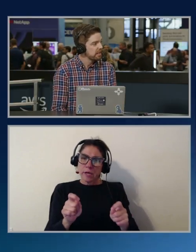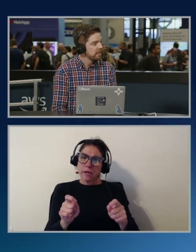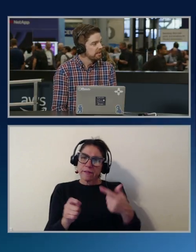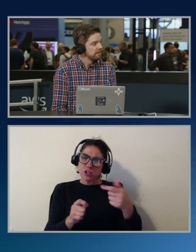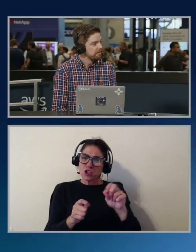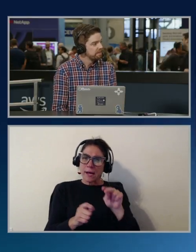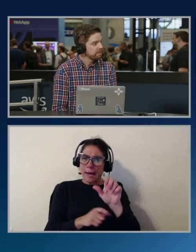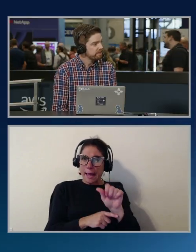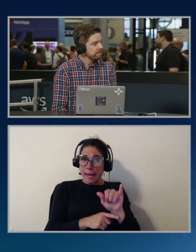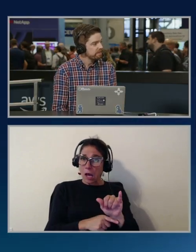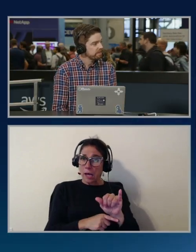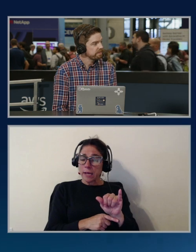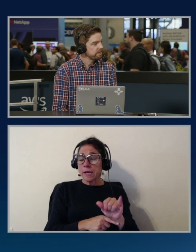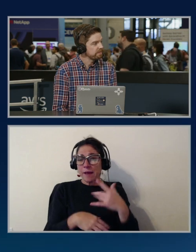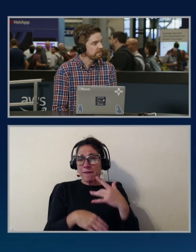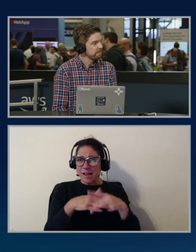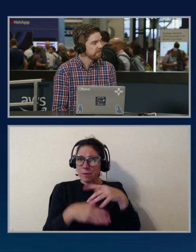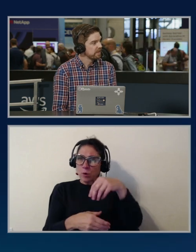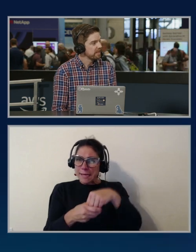product.